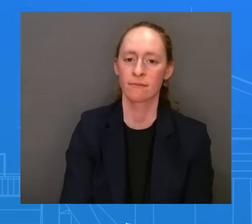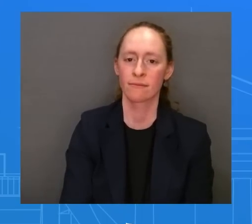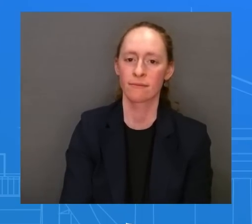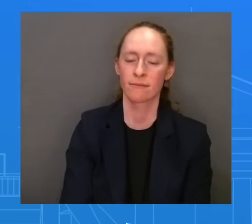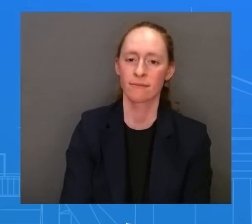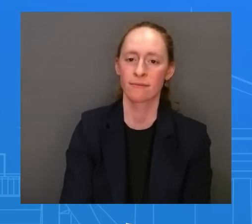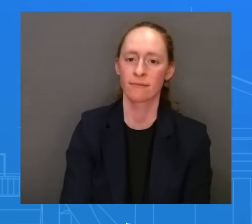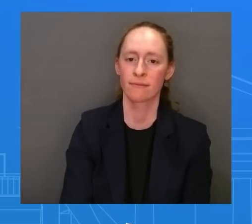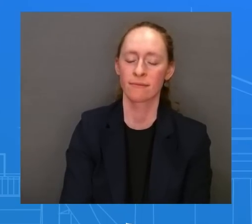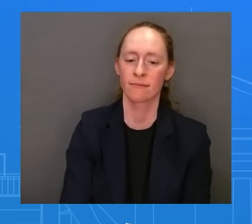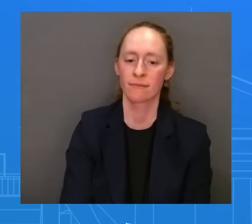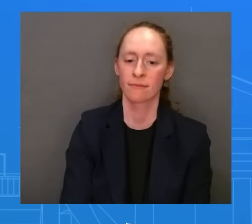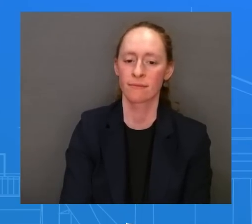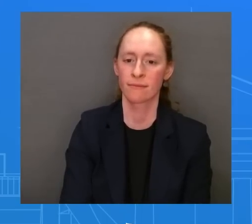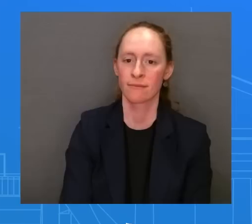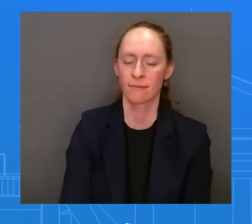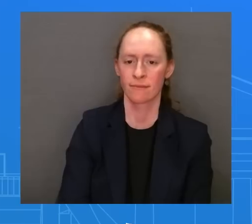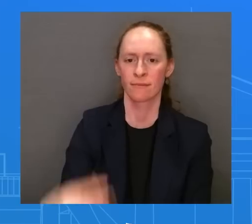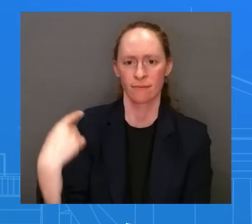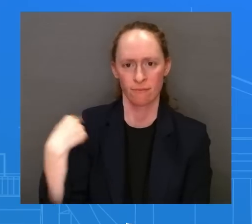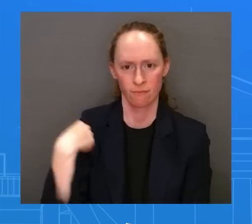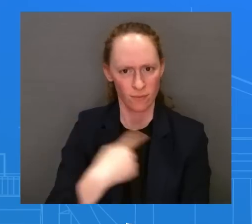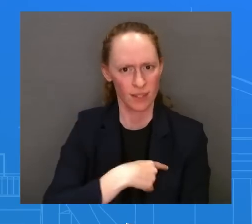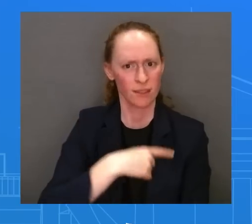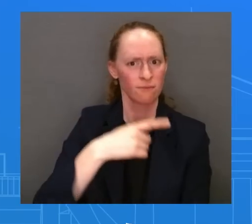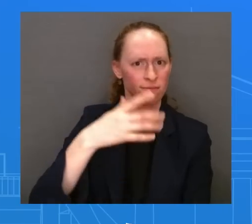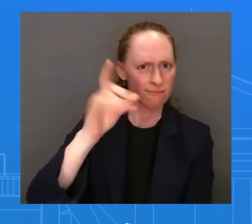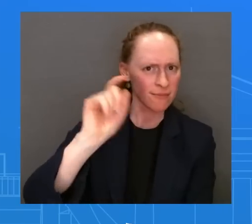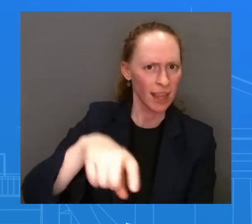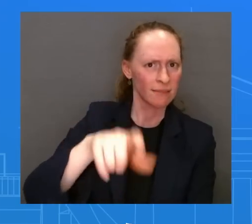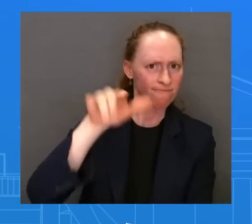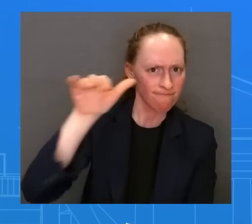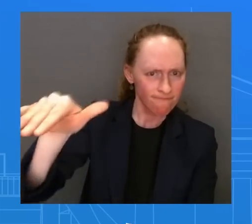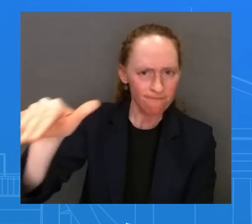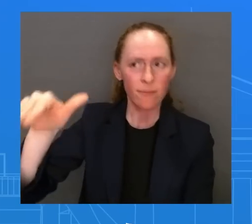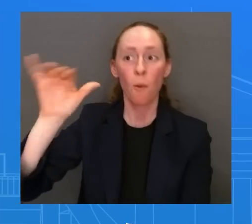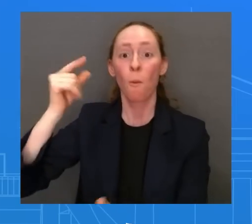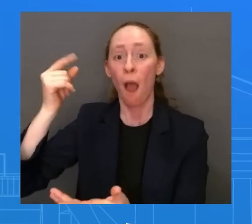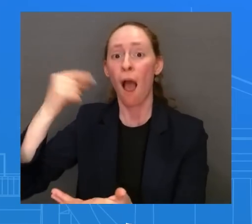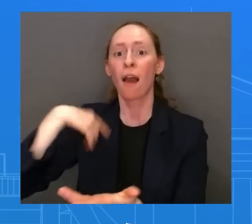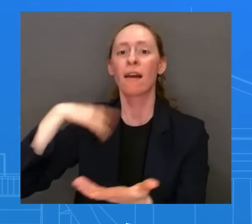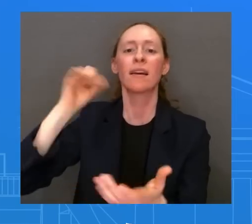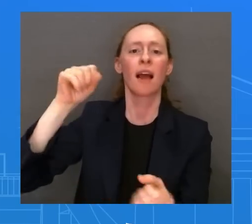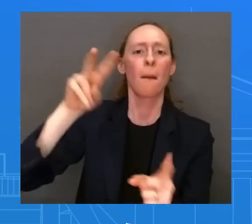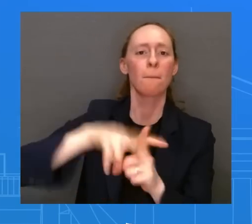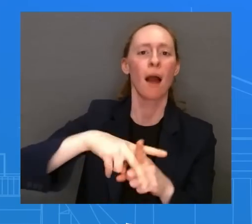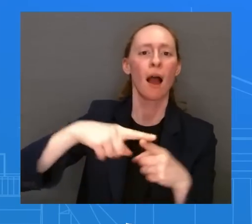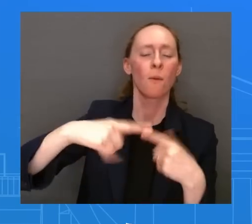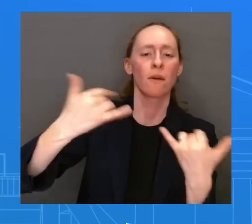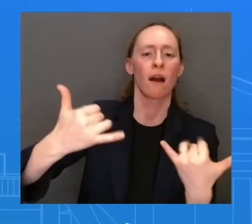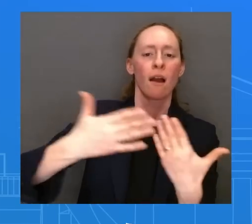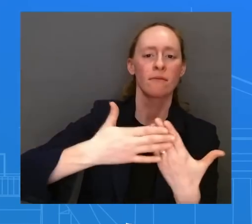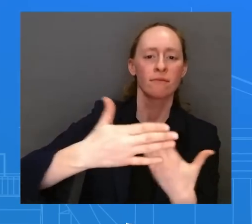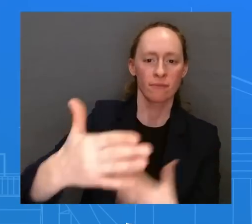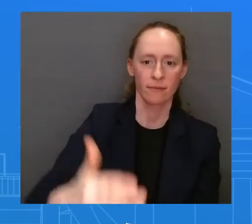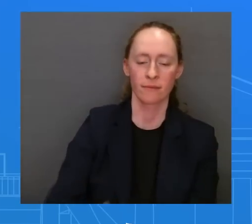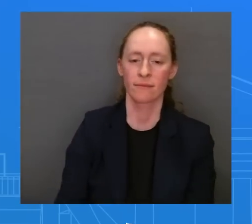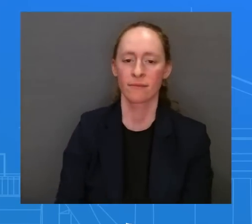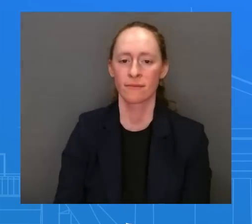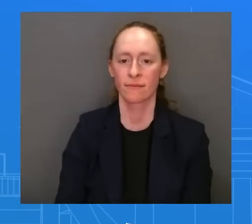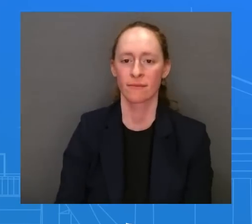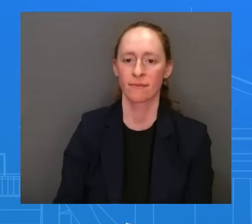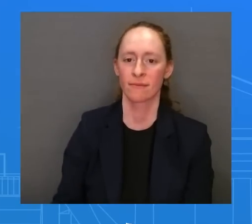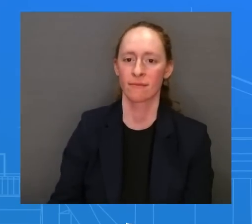operations the last thing I'll say to your question is there's an Afghan war commission that's been legislated the president signed that legislation it will look at the whole war